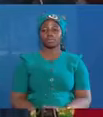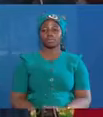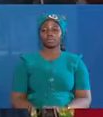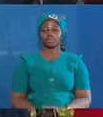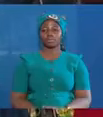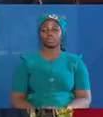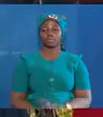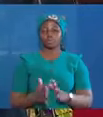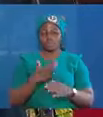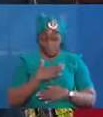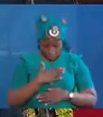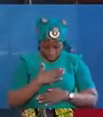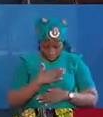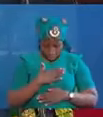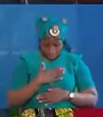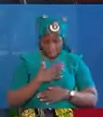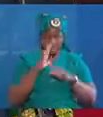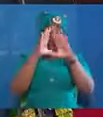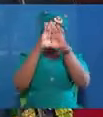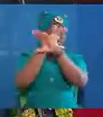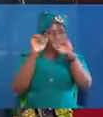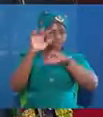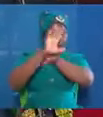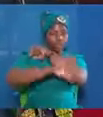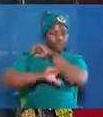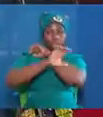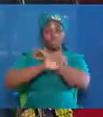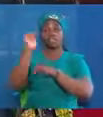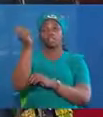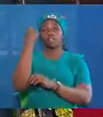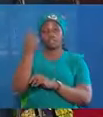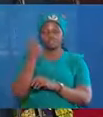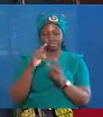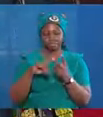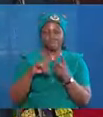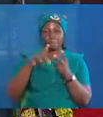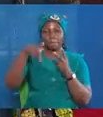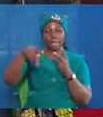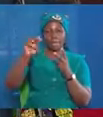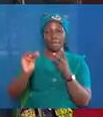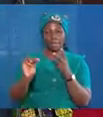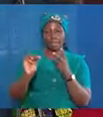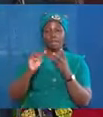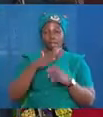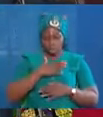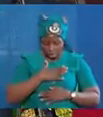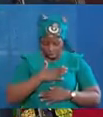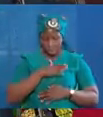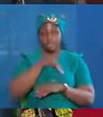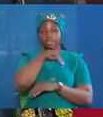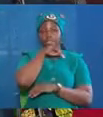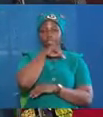Your Excellency, the President of the Republic of Kenya, the Prime Minister, the Right Honorable Raila Amolo